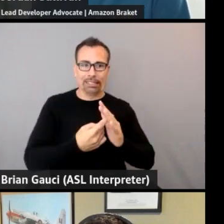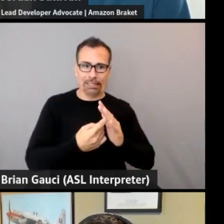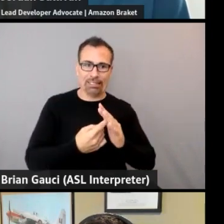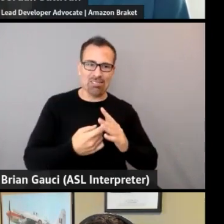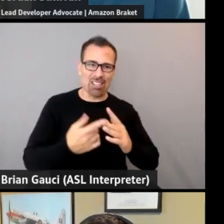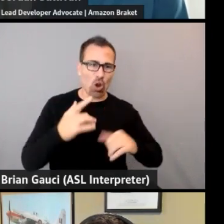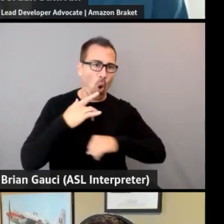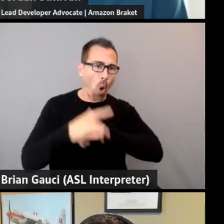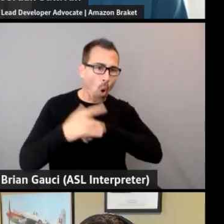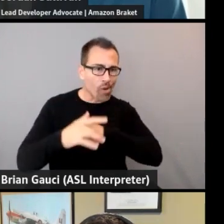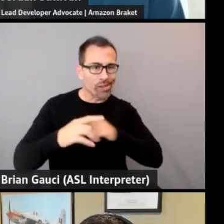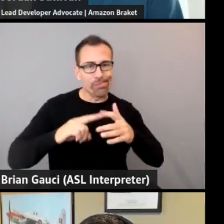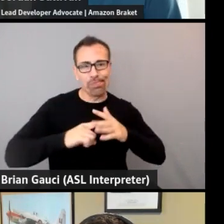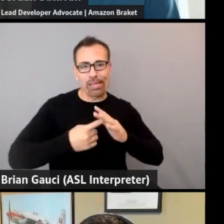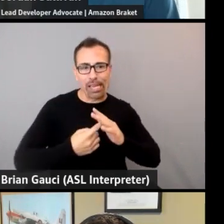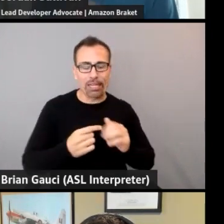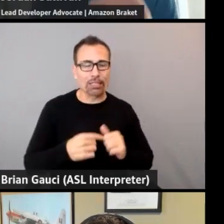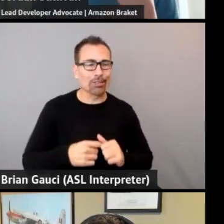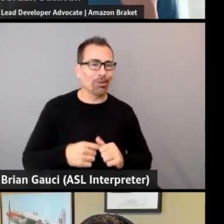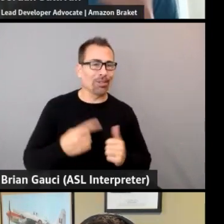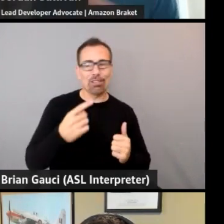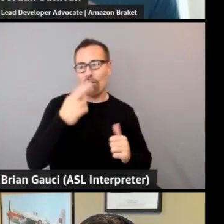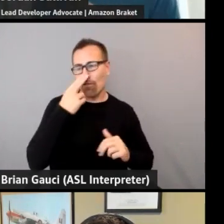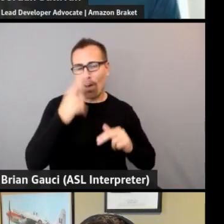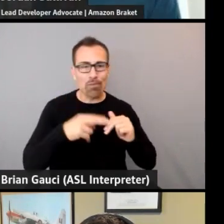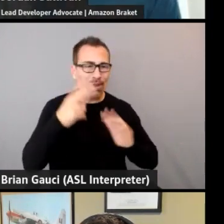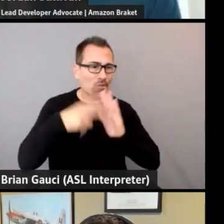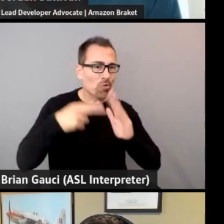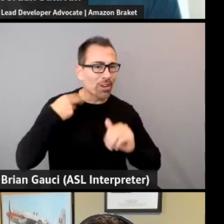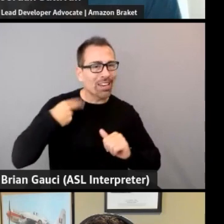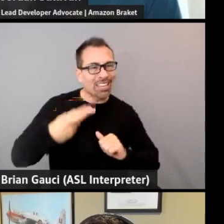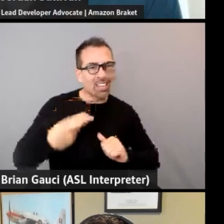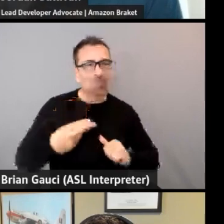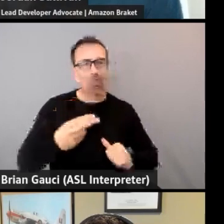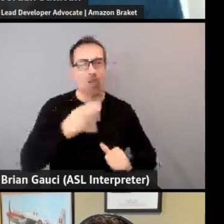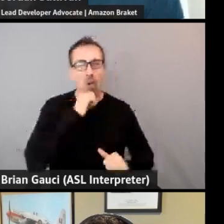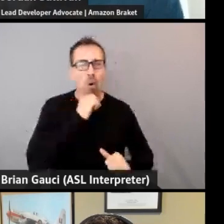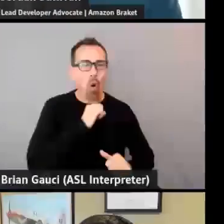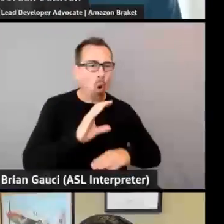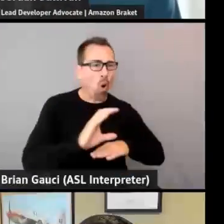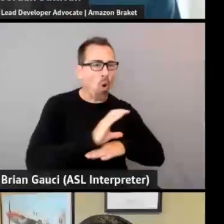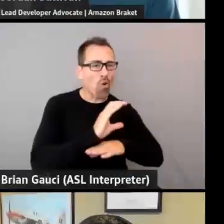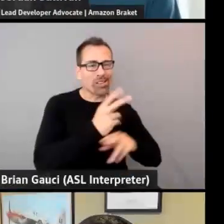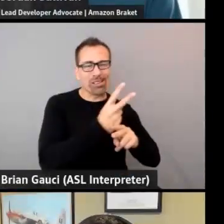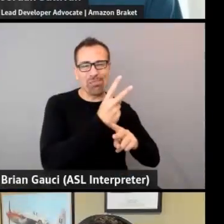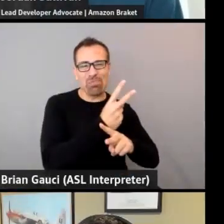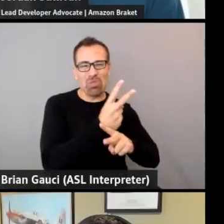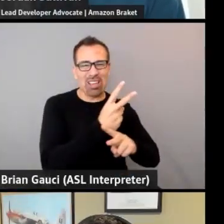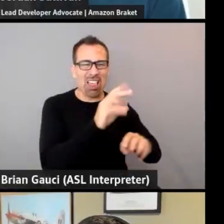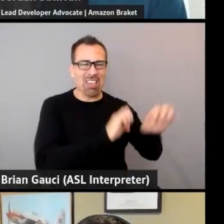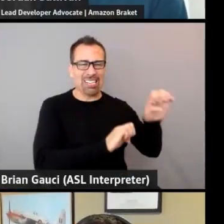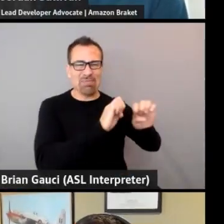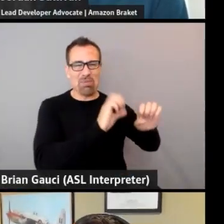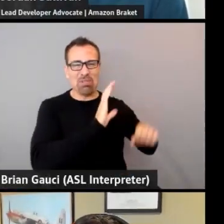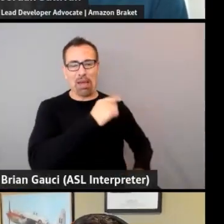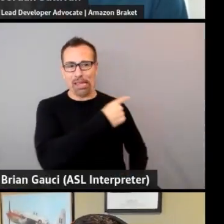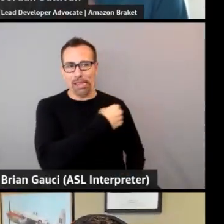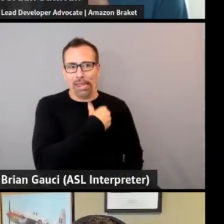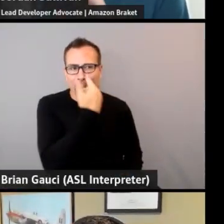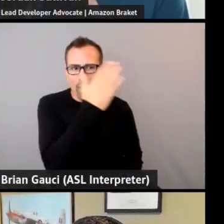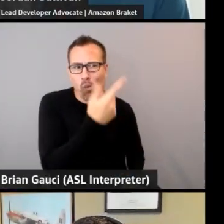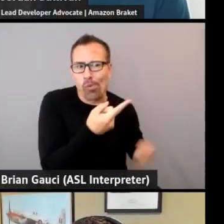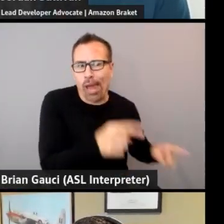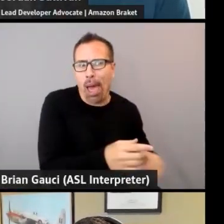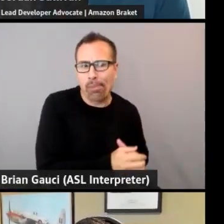history of classical computing and kind of the experiments people were doing then. Like, they didn't know how any of this was going to turn out. They were doing the best they could. They were programming